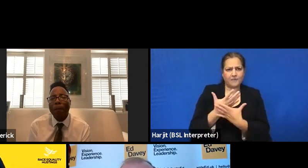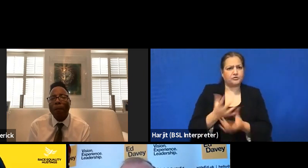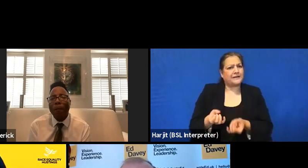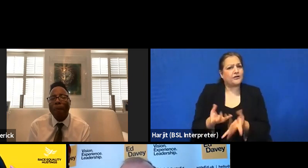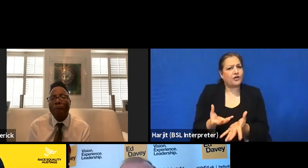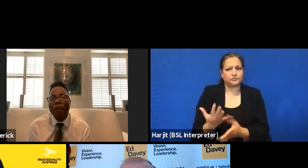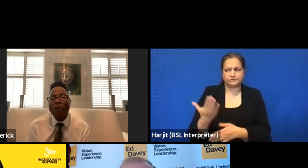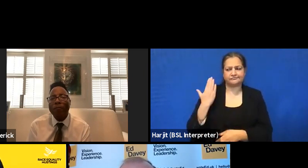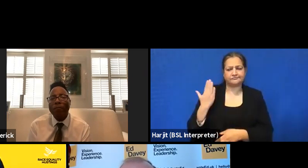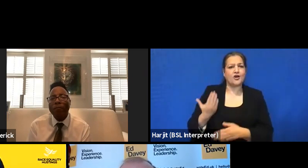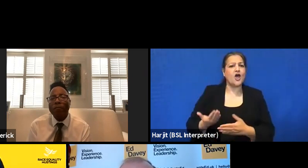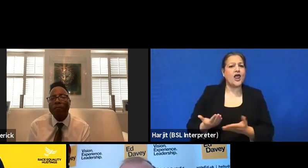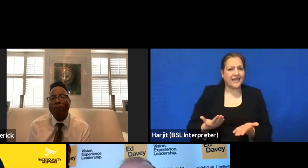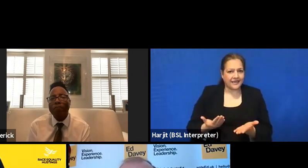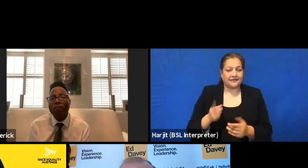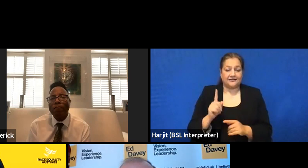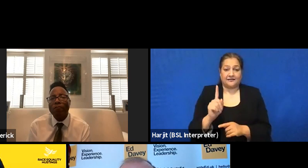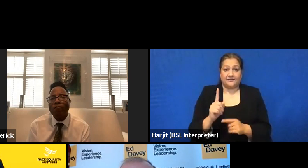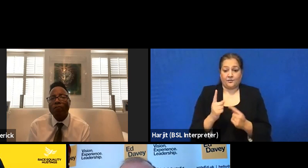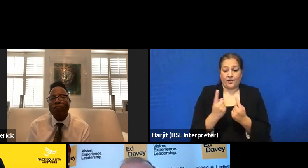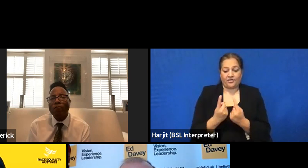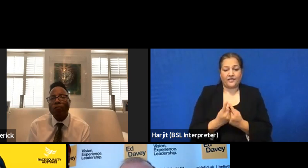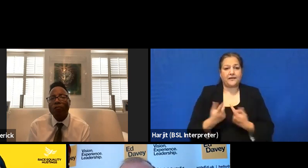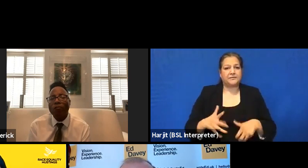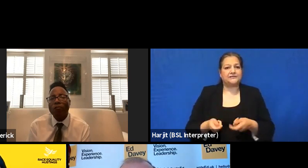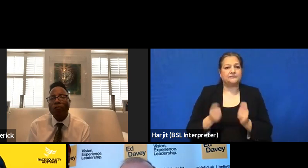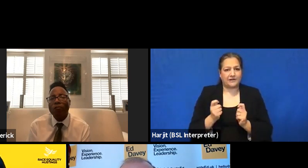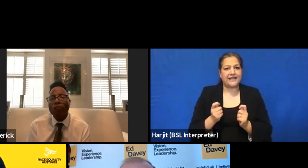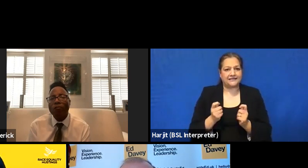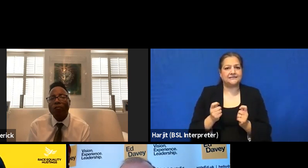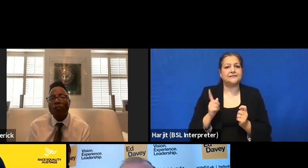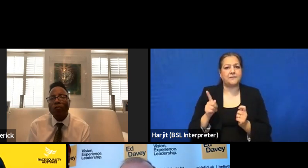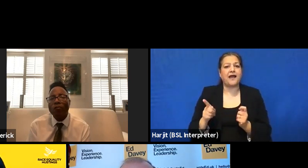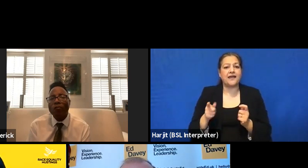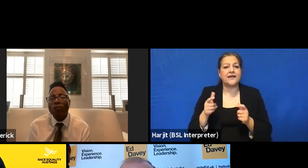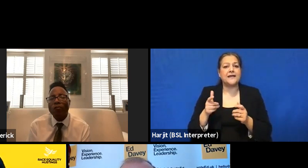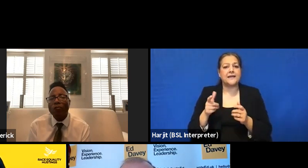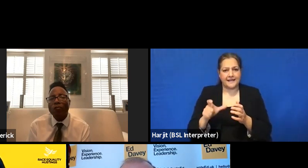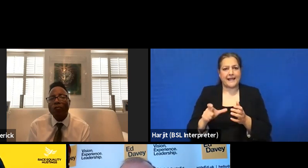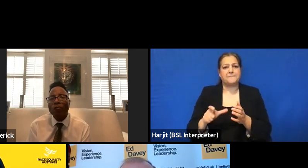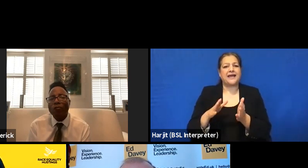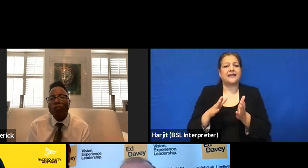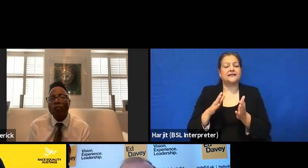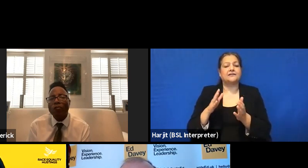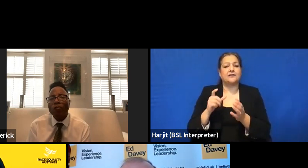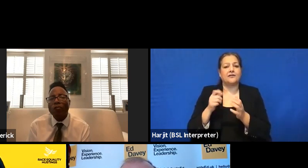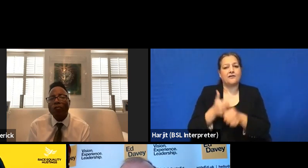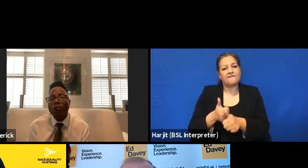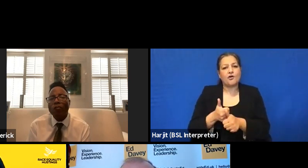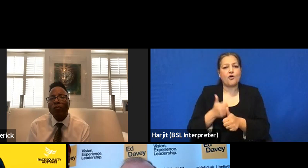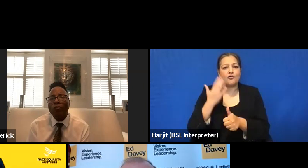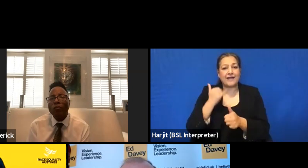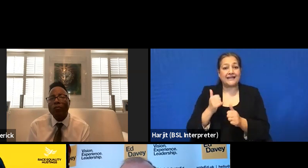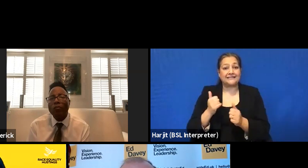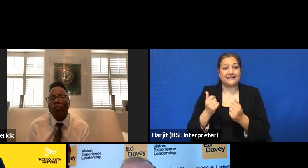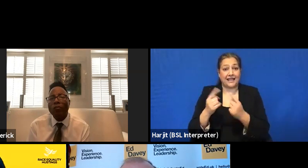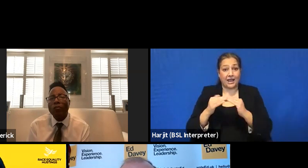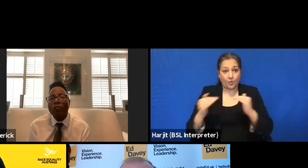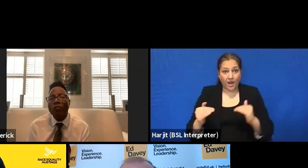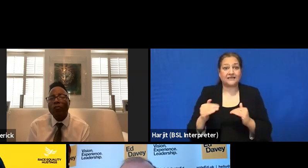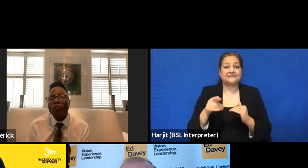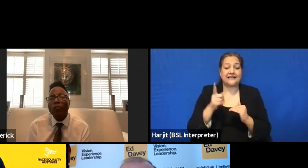come up in the discussions ahead of this hustings by the Campaign for Race Equality, by the candidates themselves, is there's a lot to do because